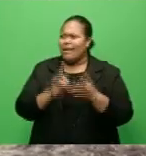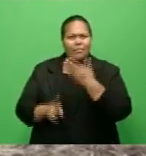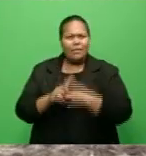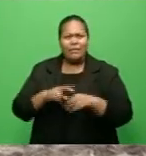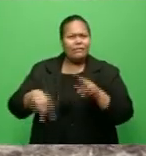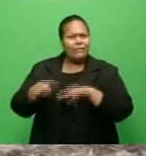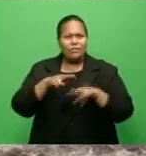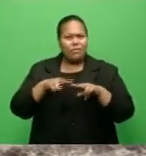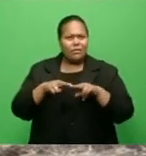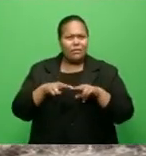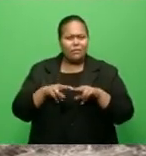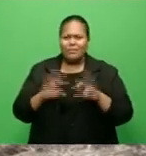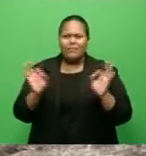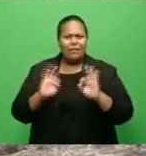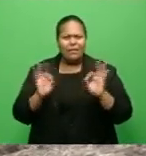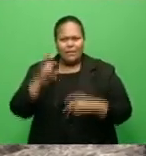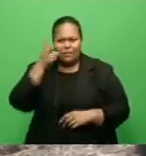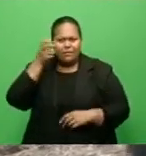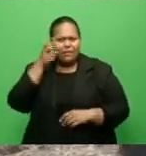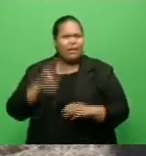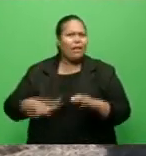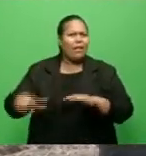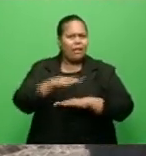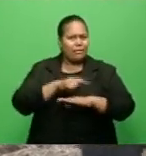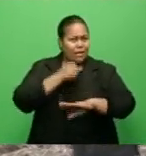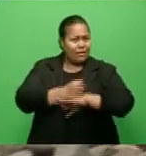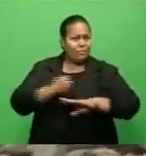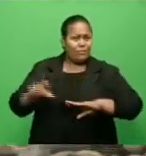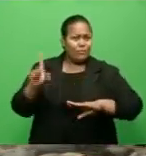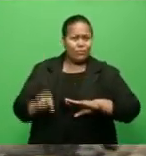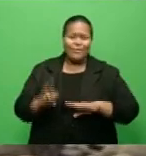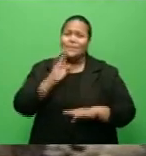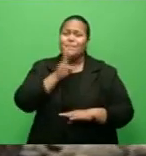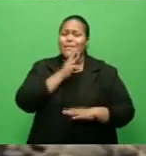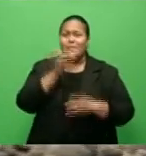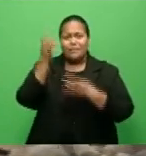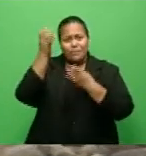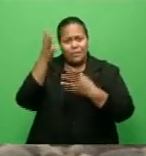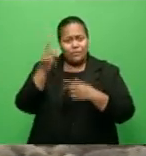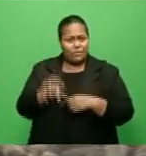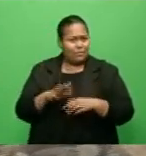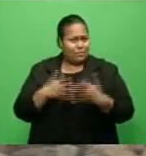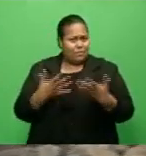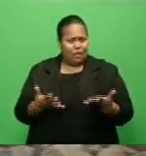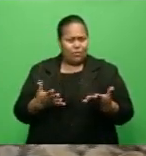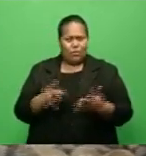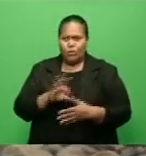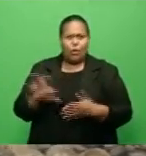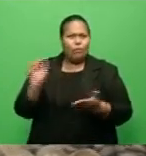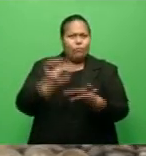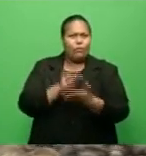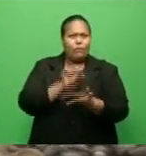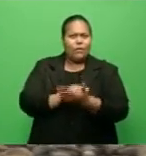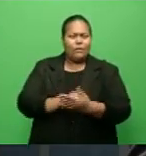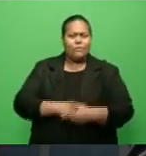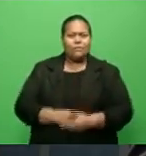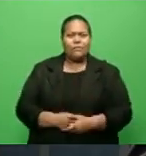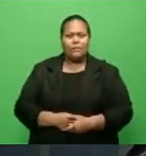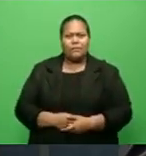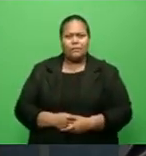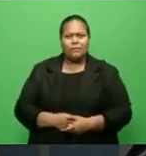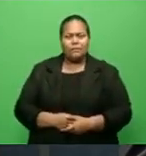grab that is taking place by government. Such misinformation, as I said, has at times led to insecurity of investors